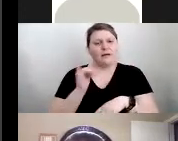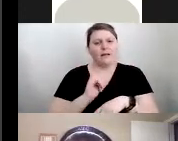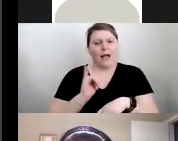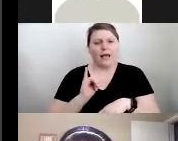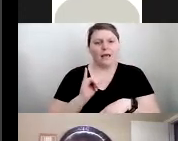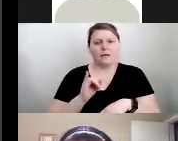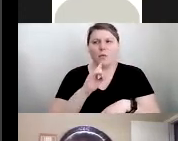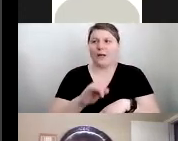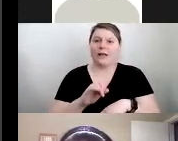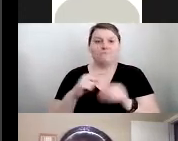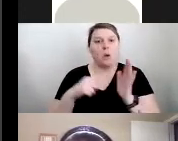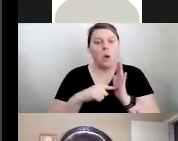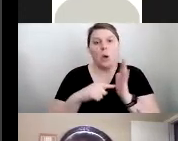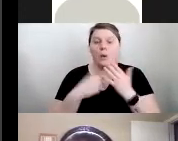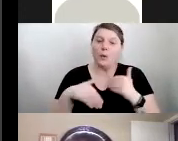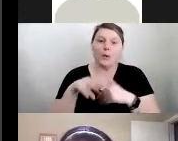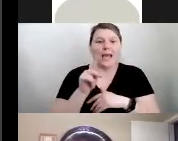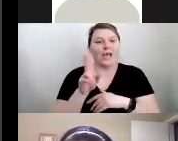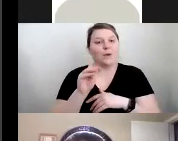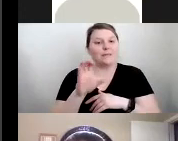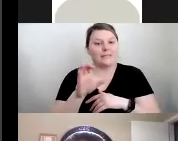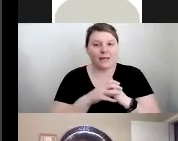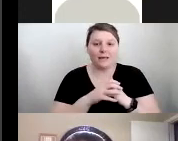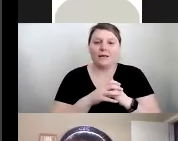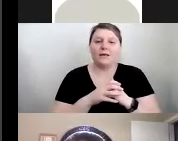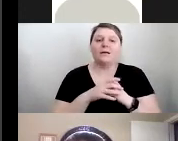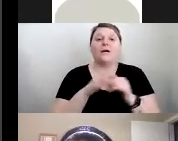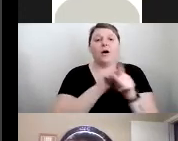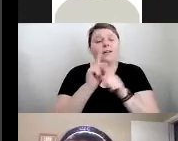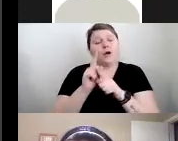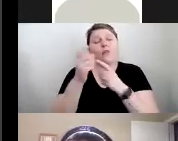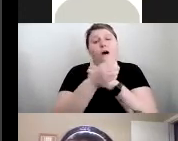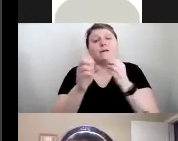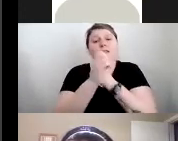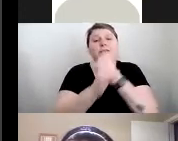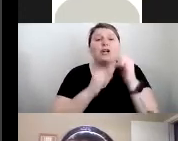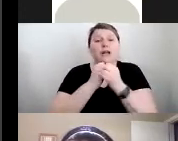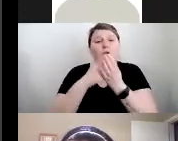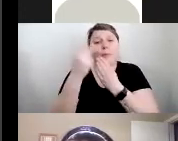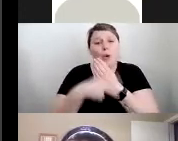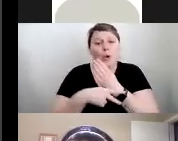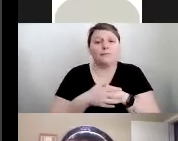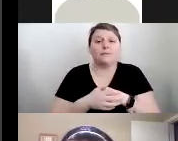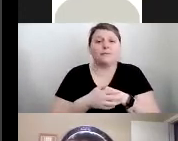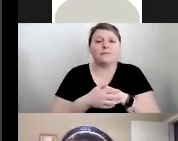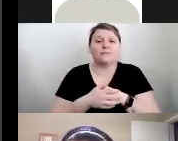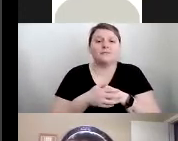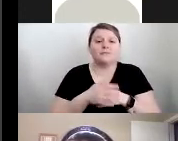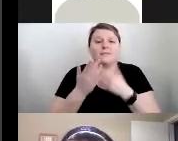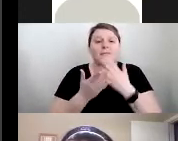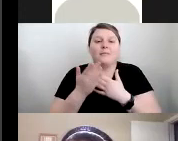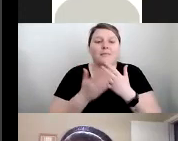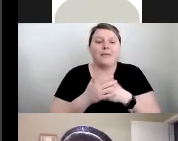in debt to KU Med Center in the Office of International Programs. In debt may be a poor choice of